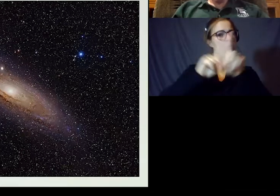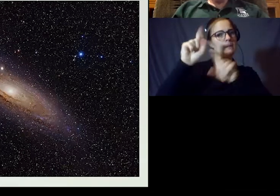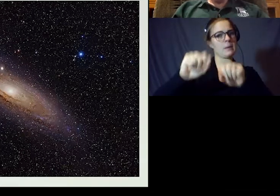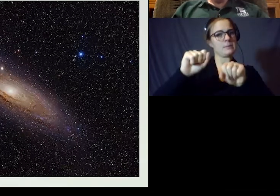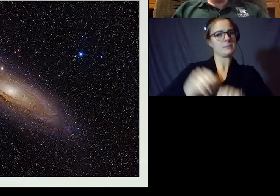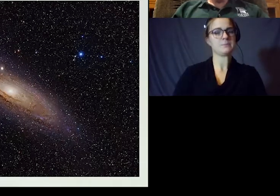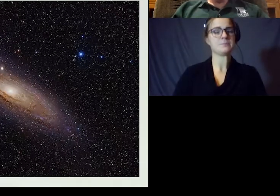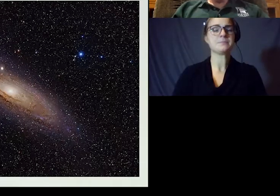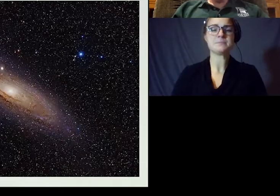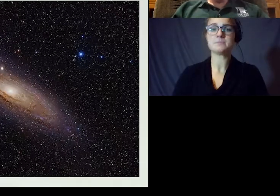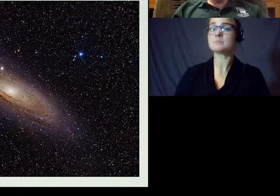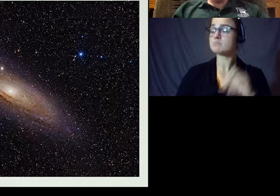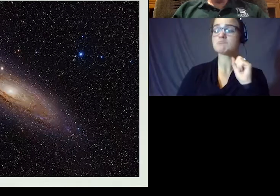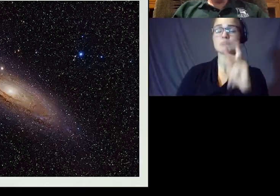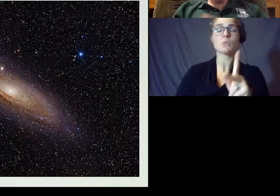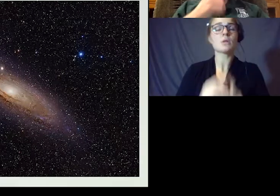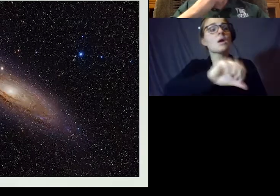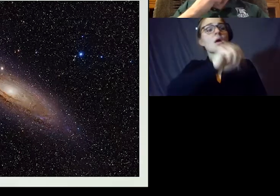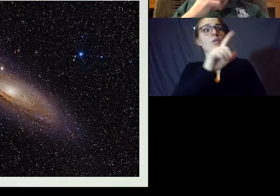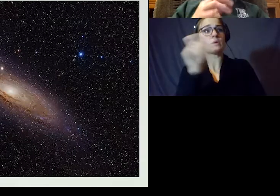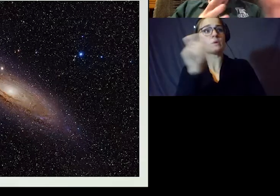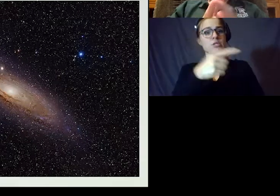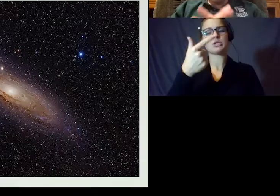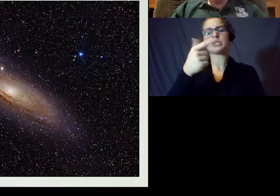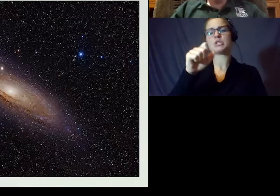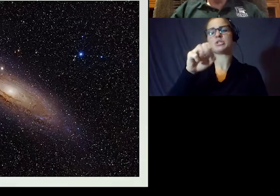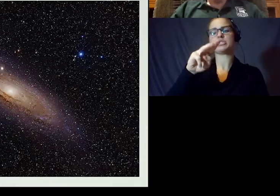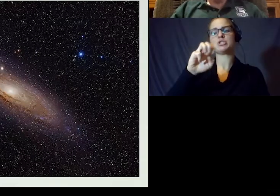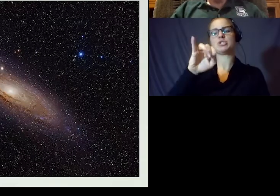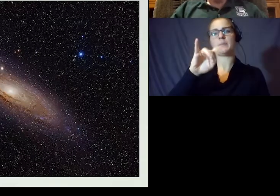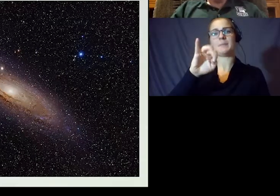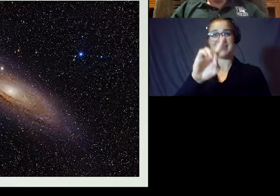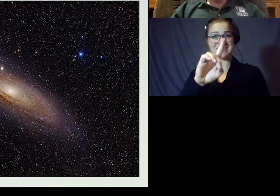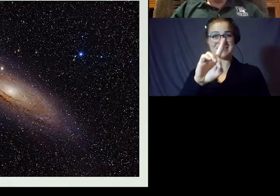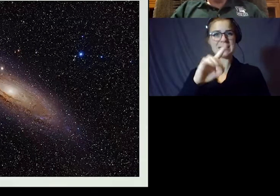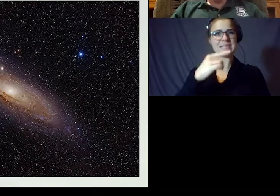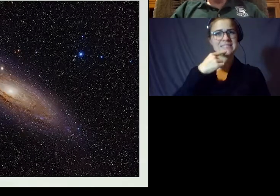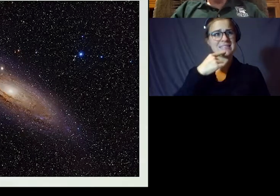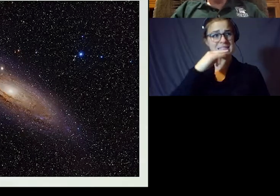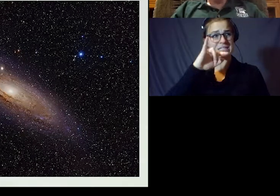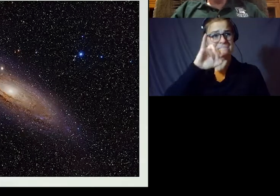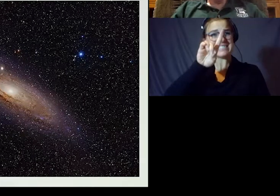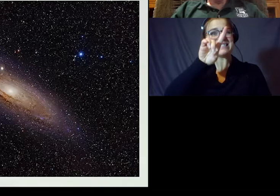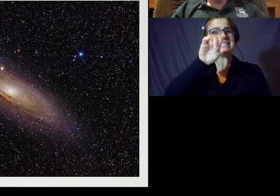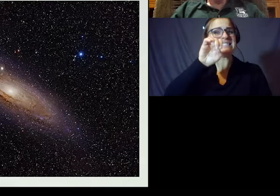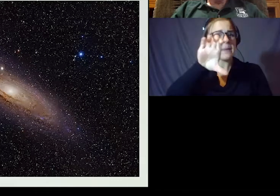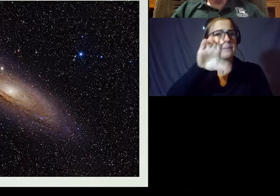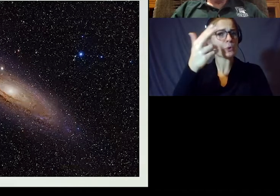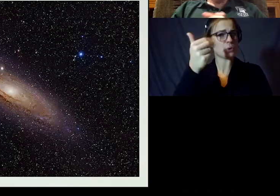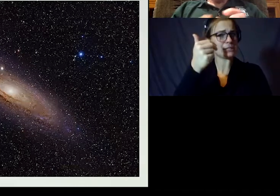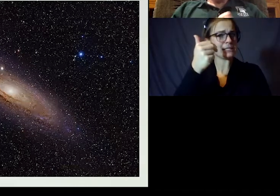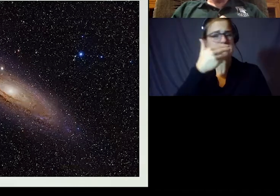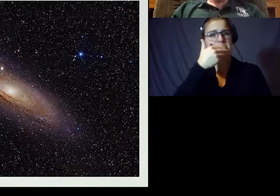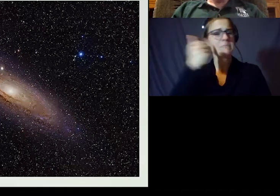Okay. We have a question about the Geminids. This person believes they peak on December 13th, not January